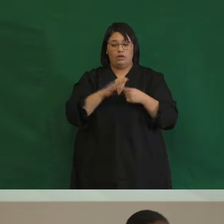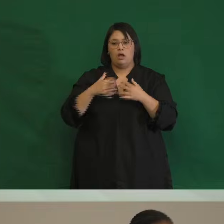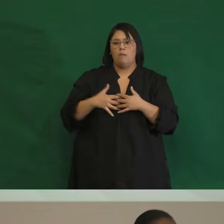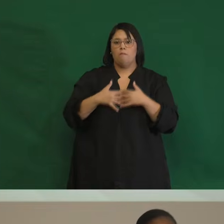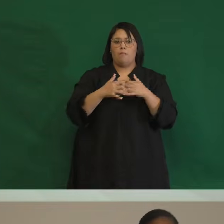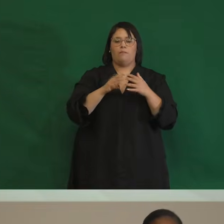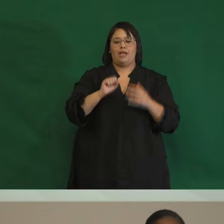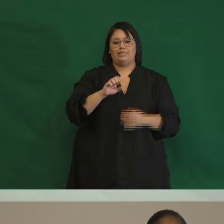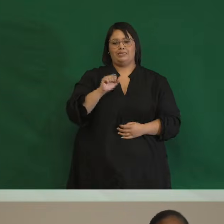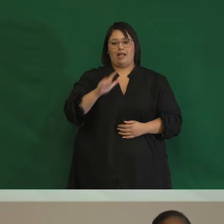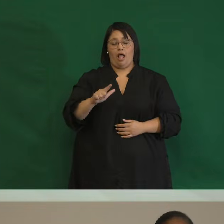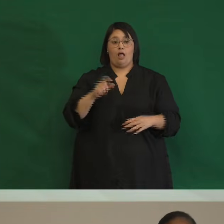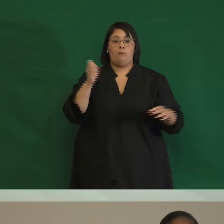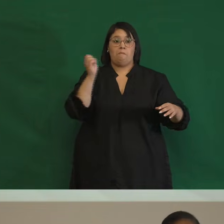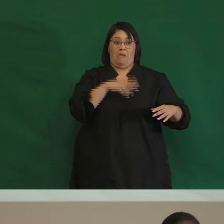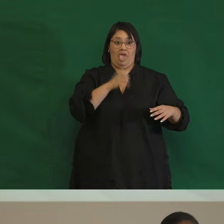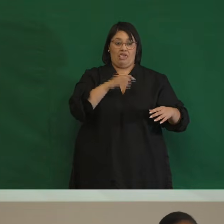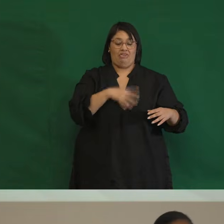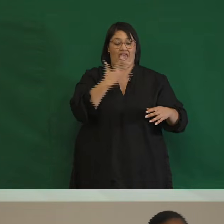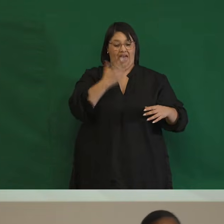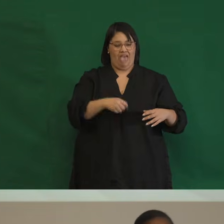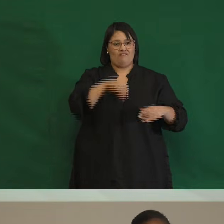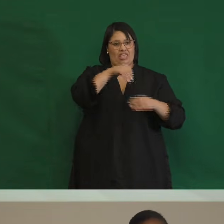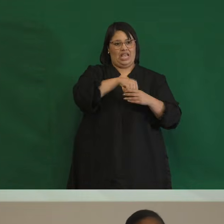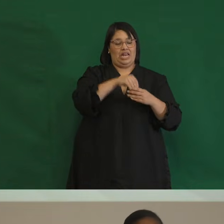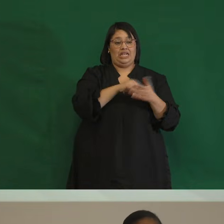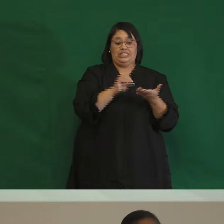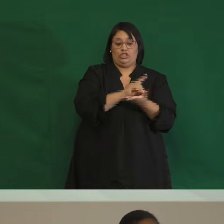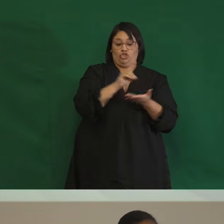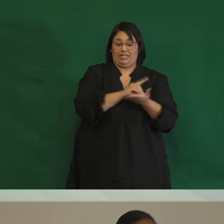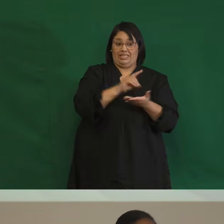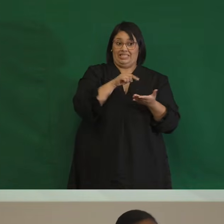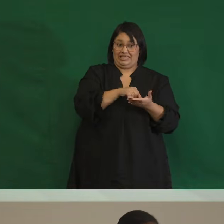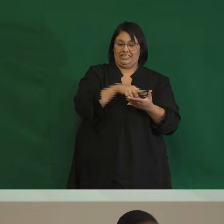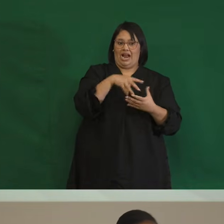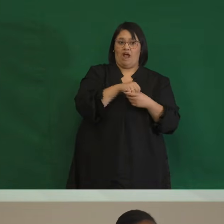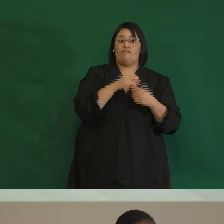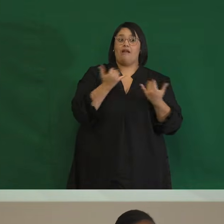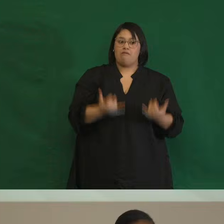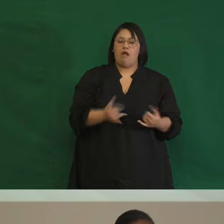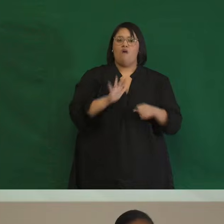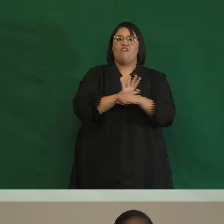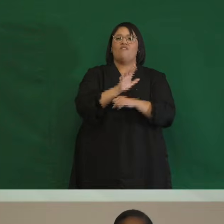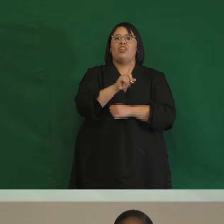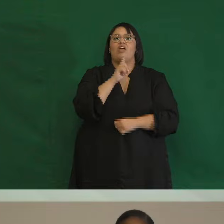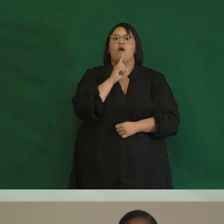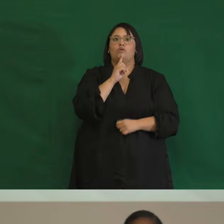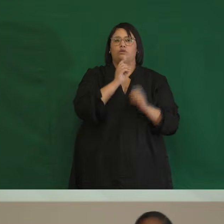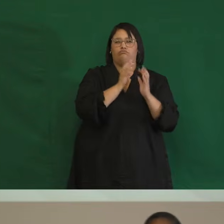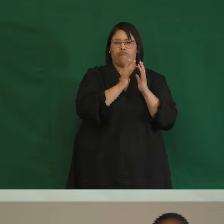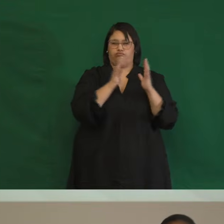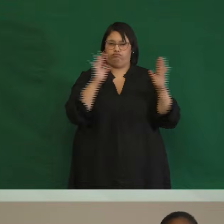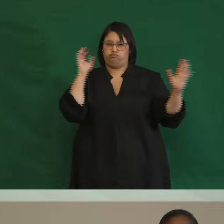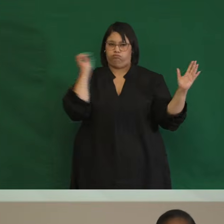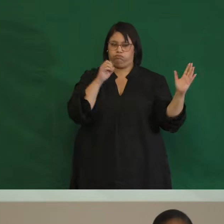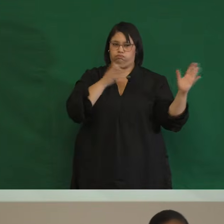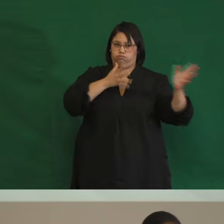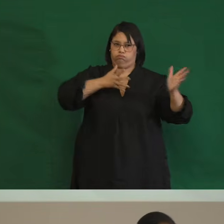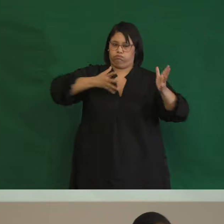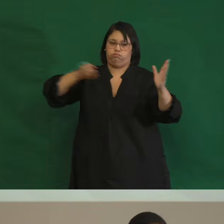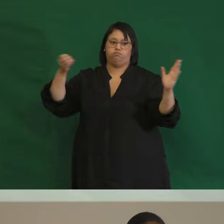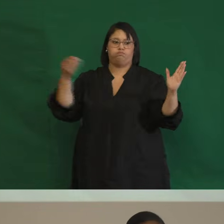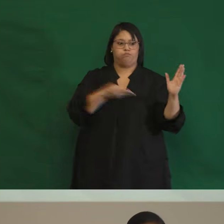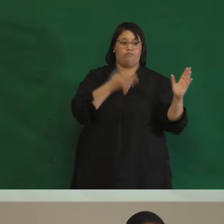Language Bank, which consists of a dictionary that has 15,000 entries currently. So not only do we give you